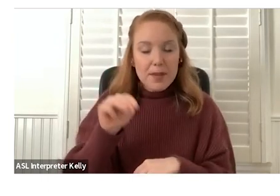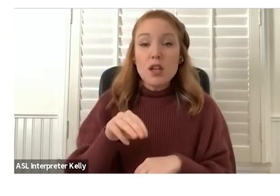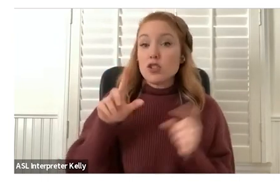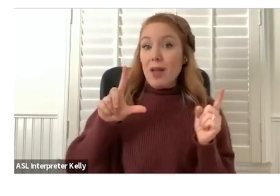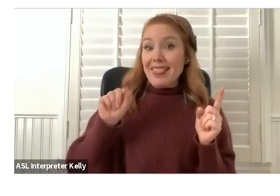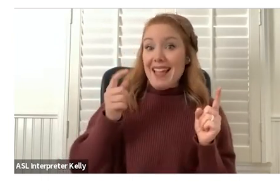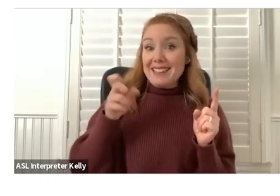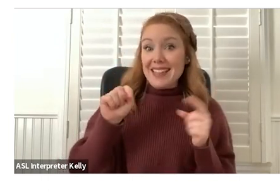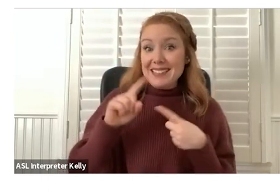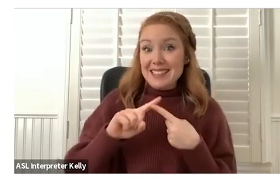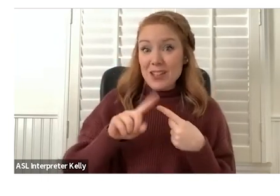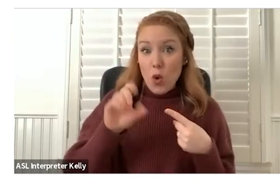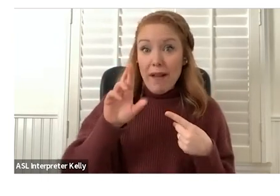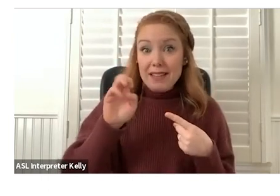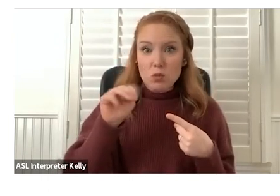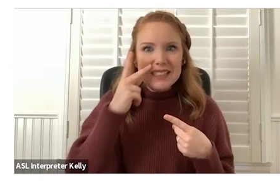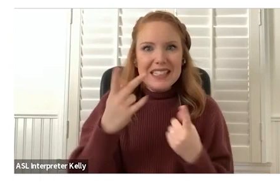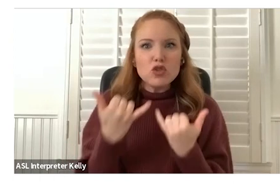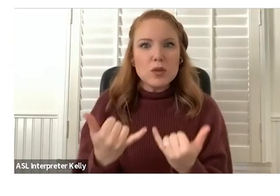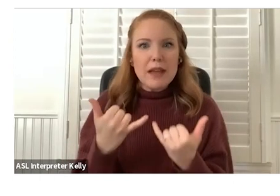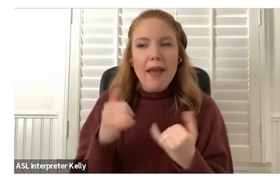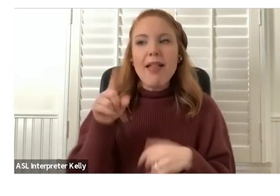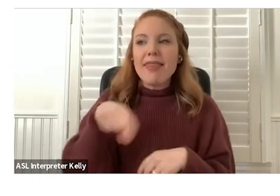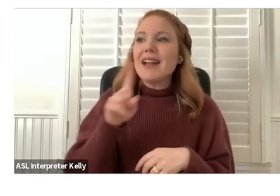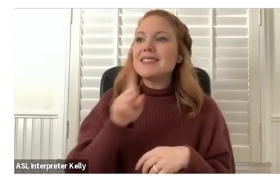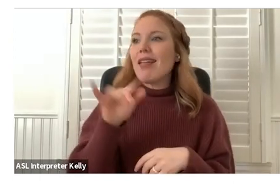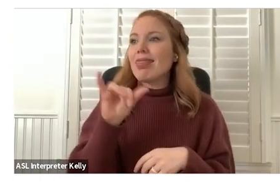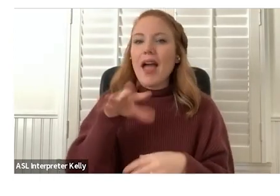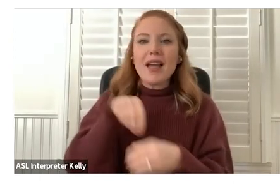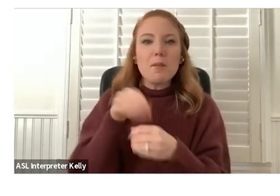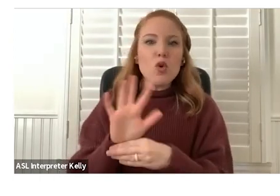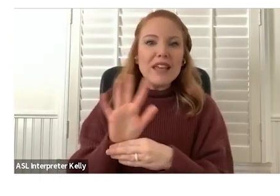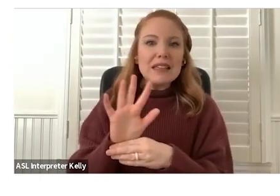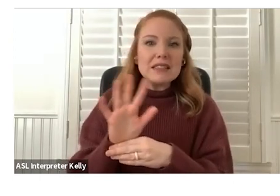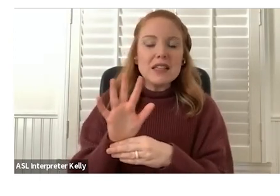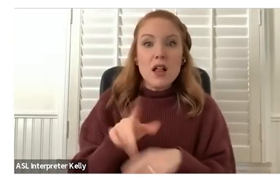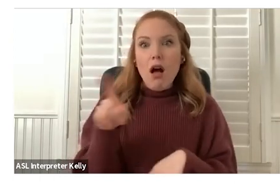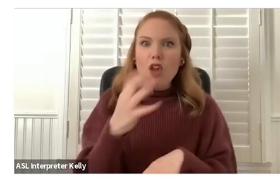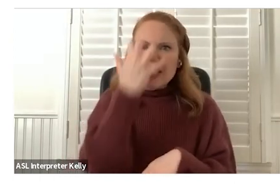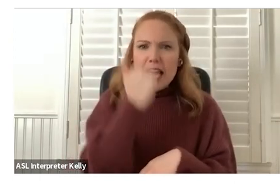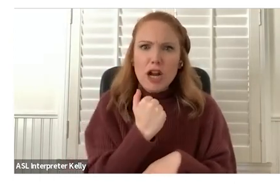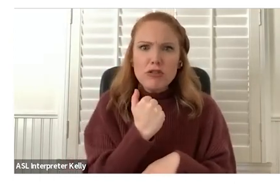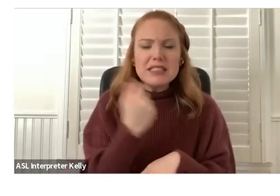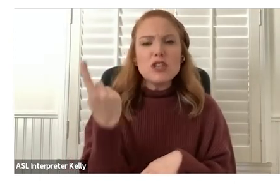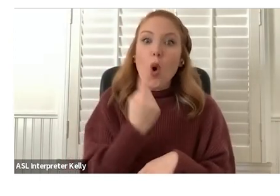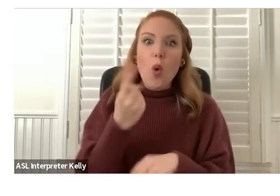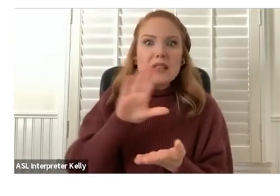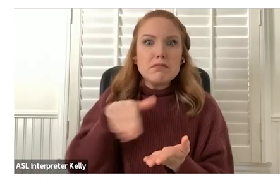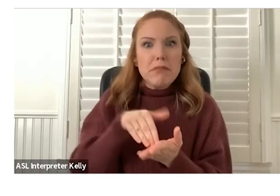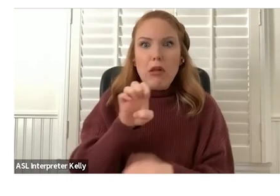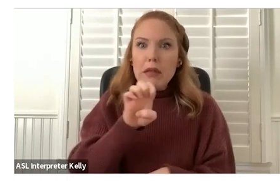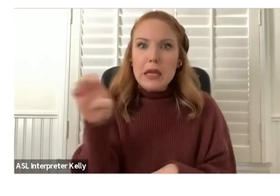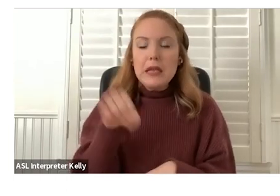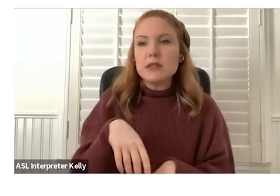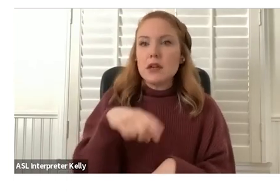wars, invasions of land. So one is more the cultural kind of way that this fossilizes, and then one is the more active way that